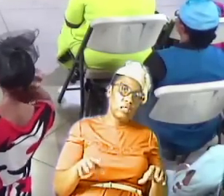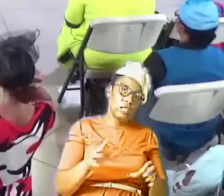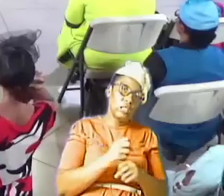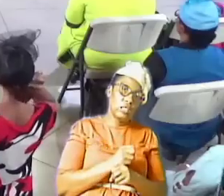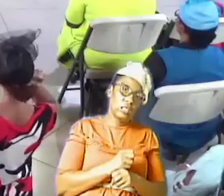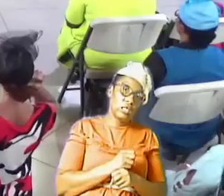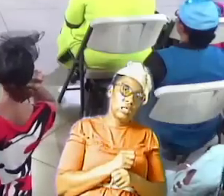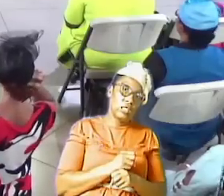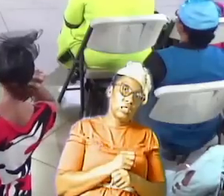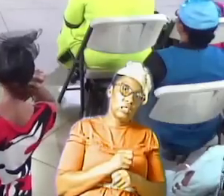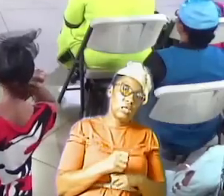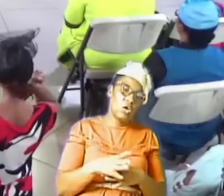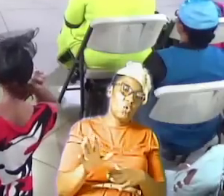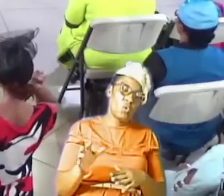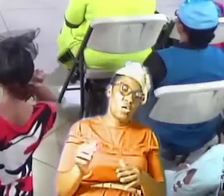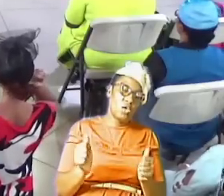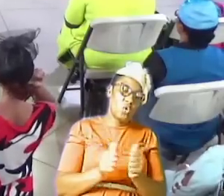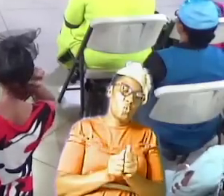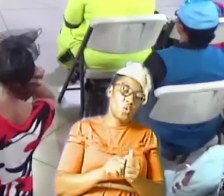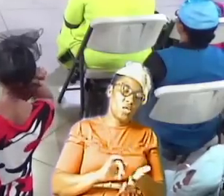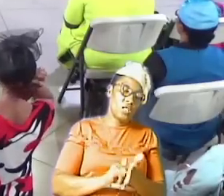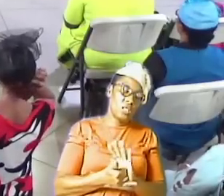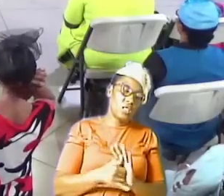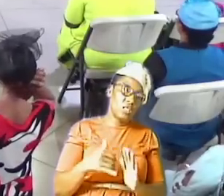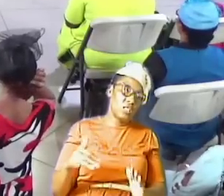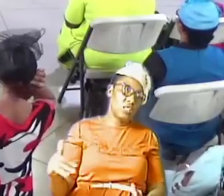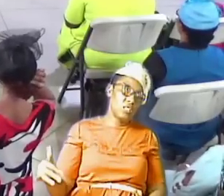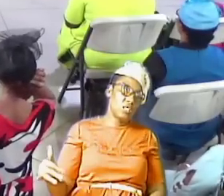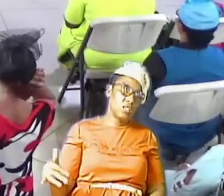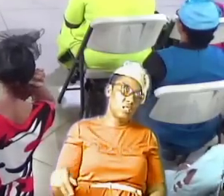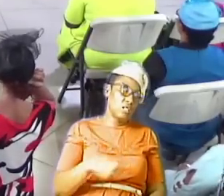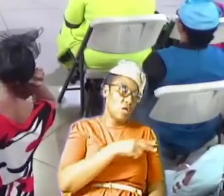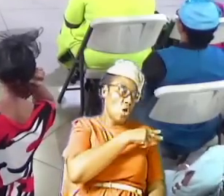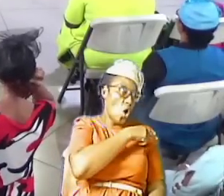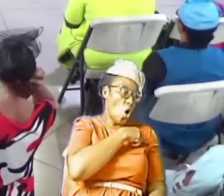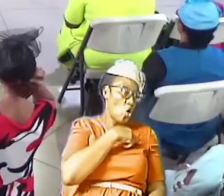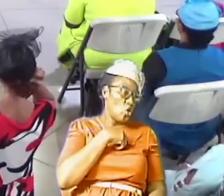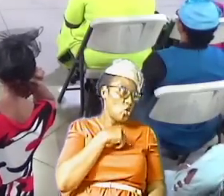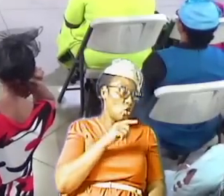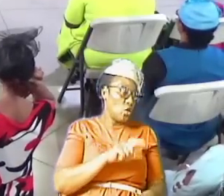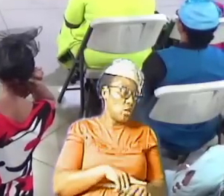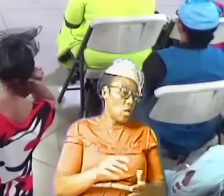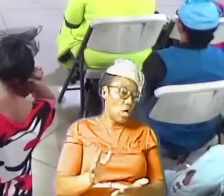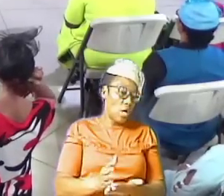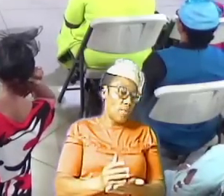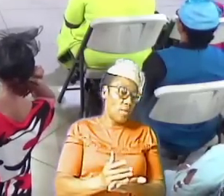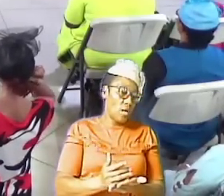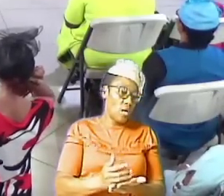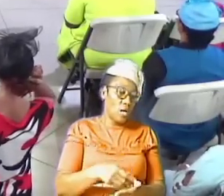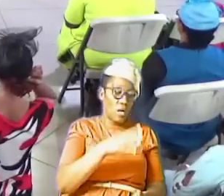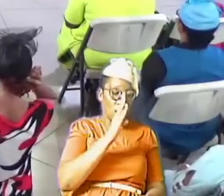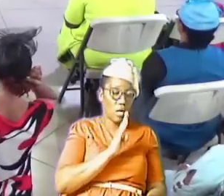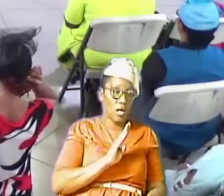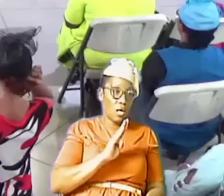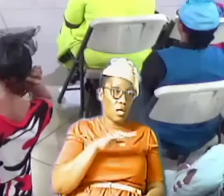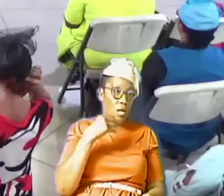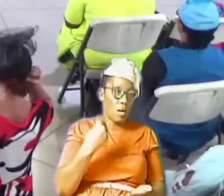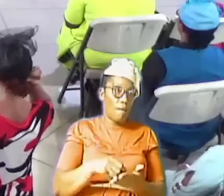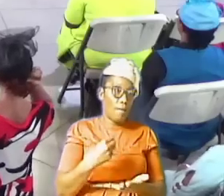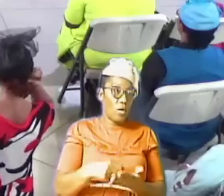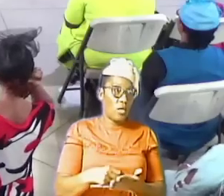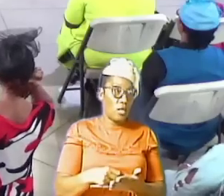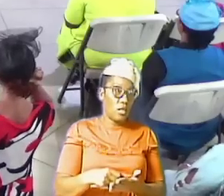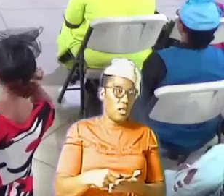The ushers, you can come as well. Ushers, can you come? Can you come, ushers? Just come quickly. Let me just pray. And as I sing the song, you can